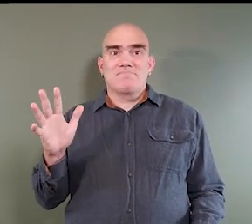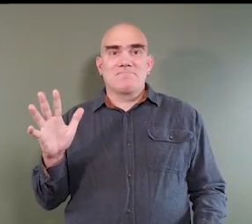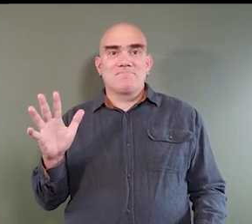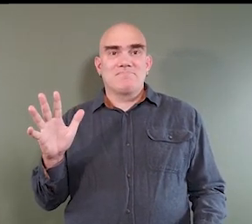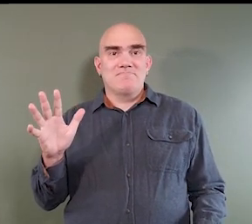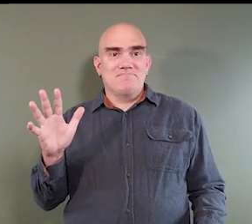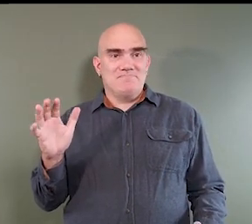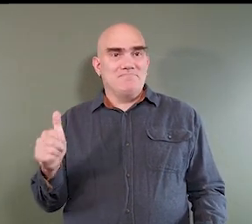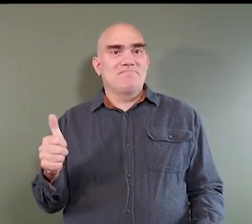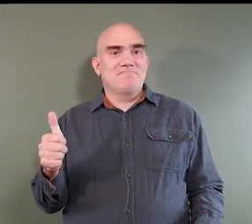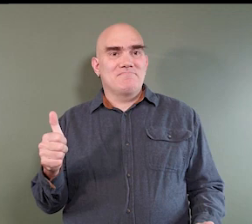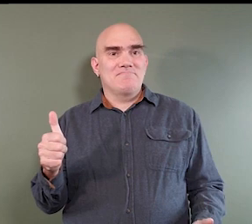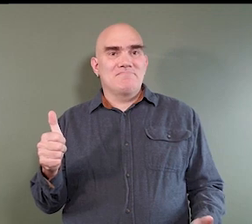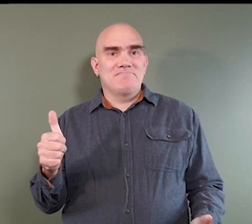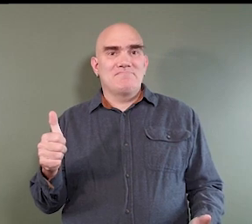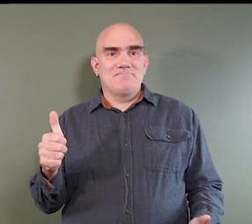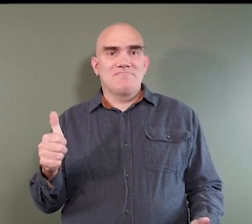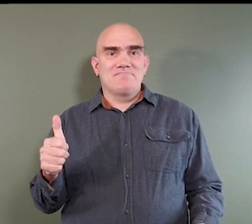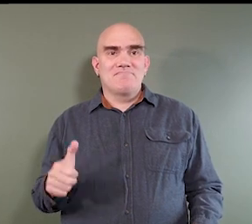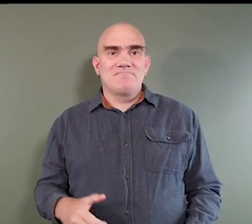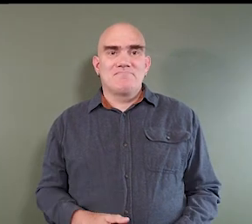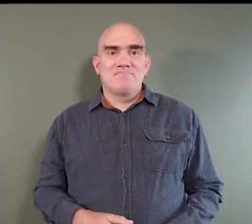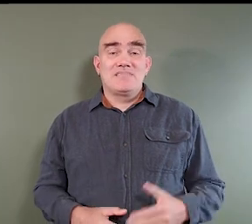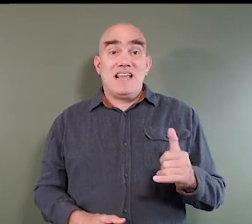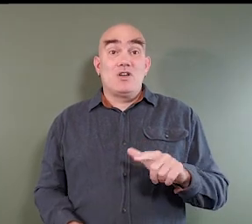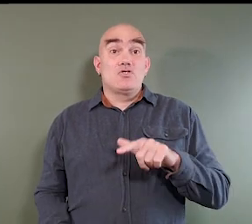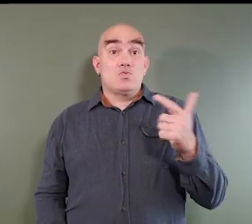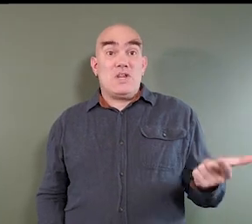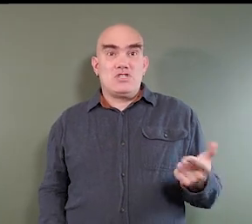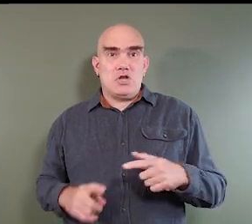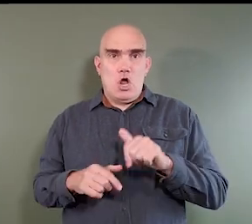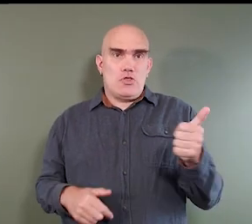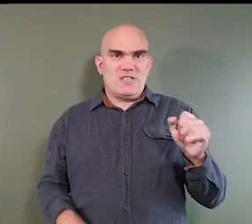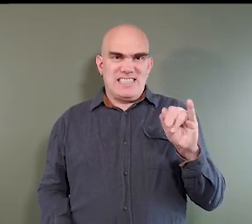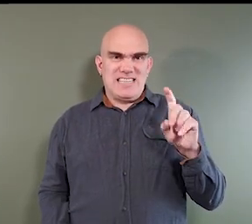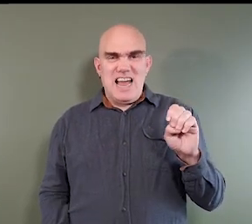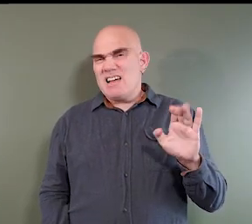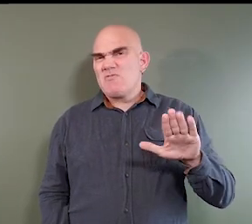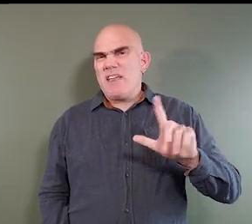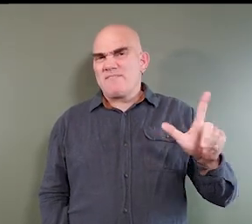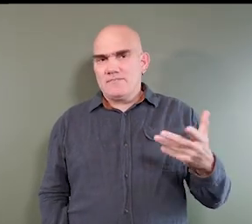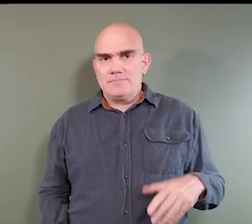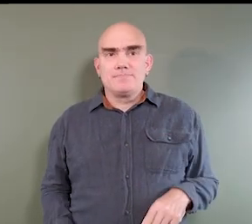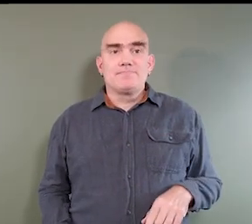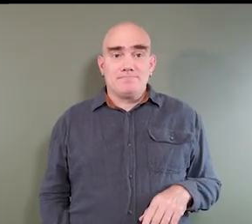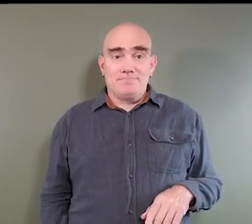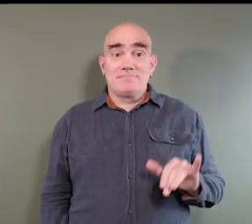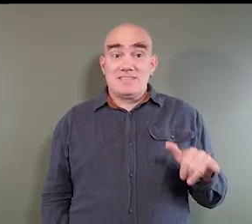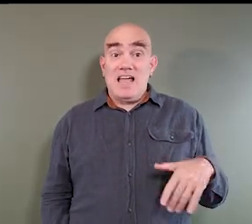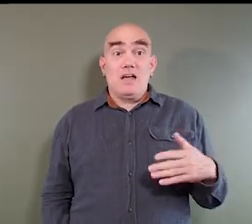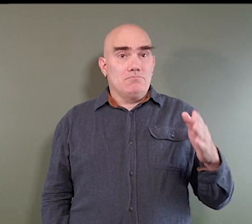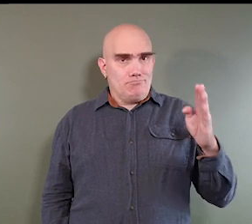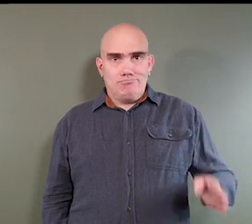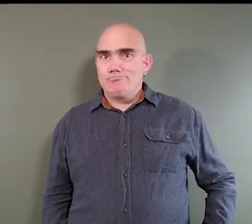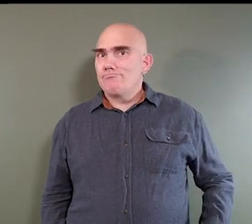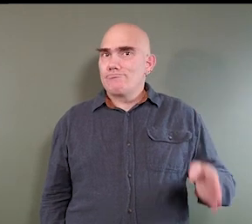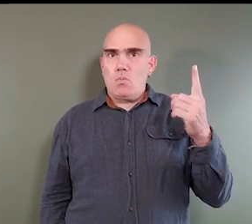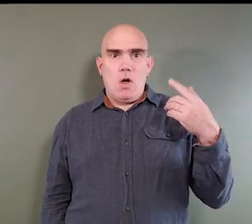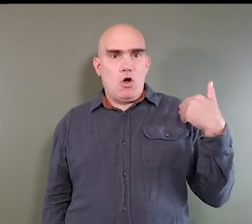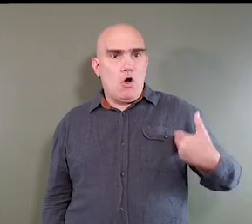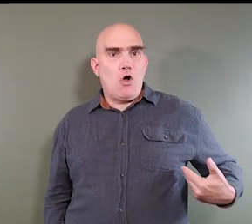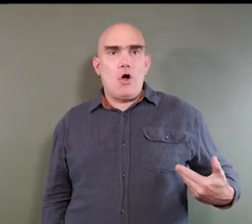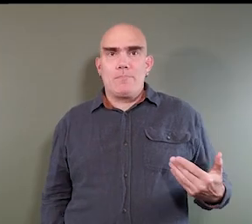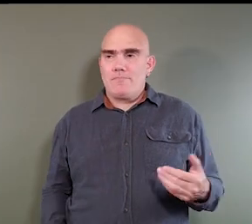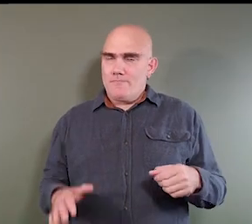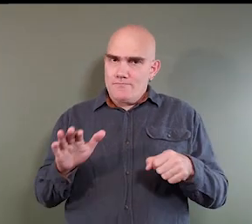3, 2, and 1. We're going to switch to the left side, the opposite side that you were just doing. Just a single arm